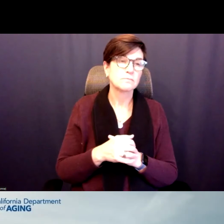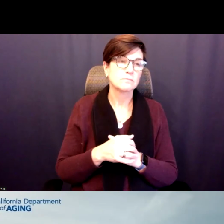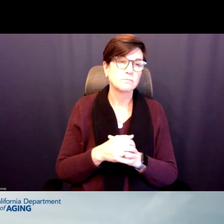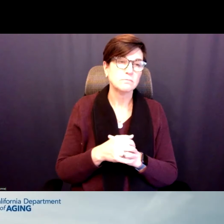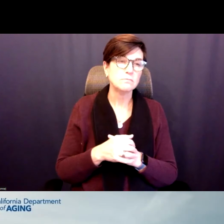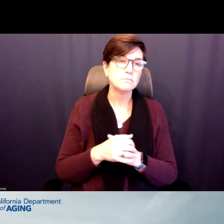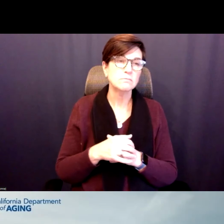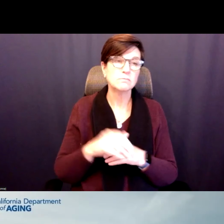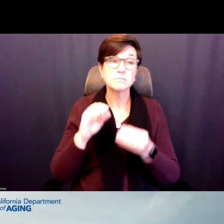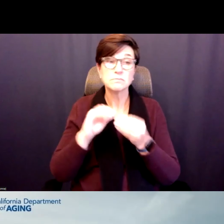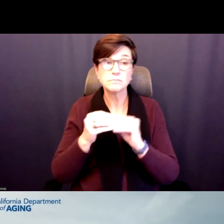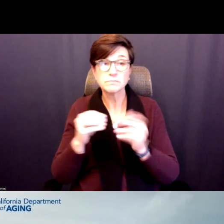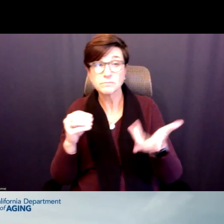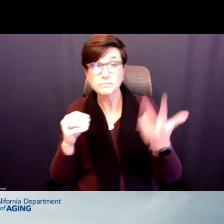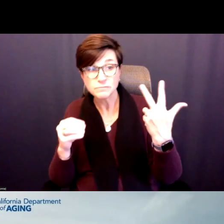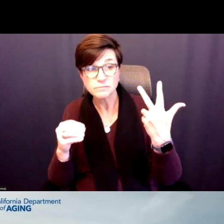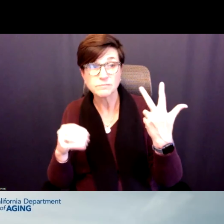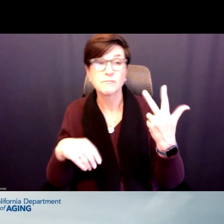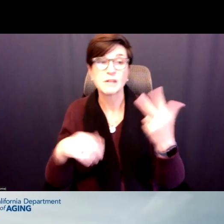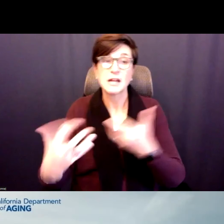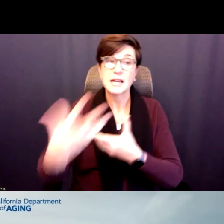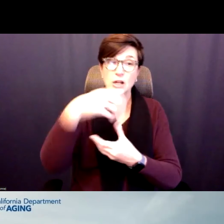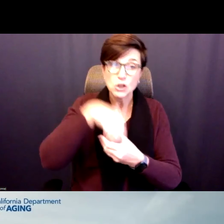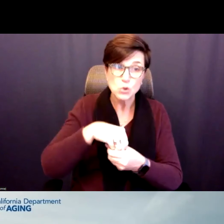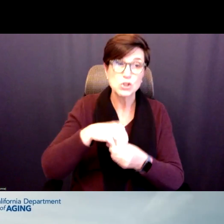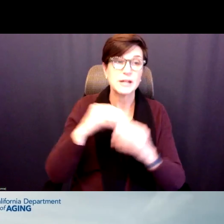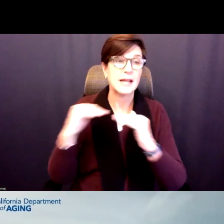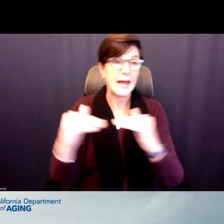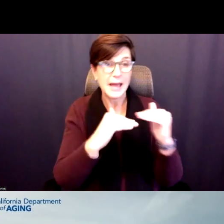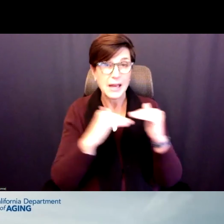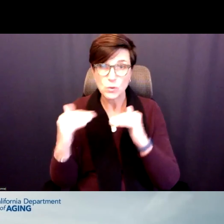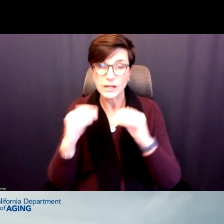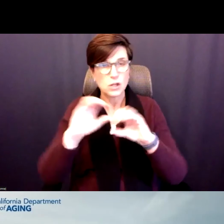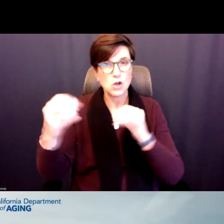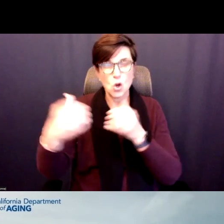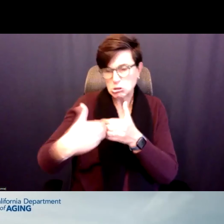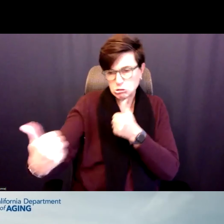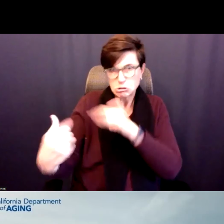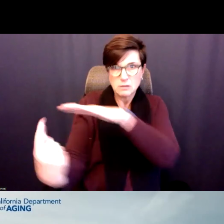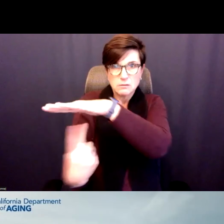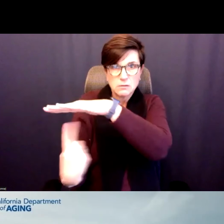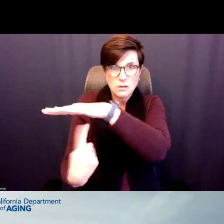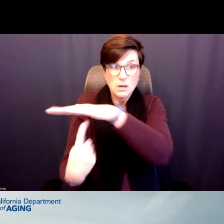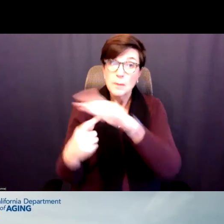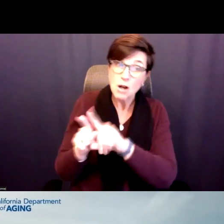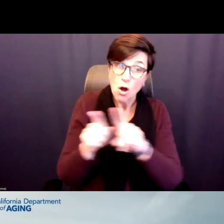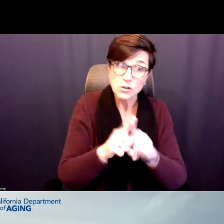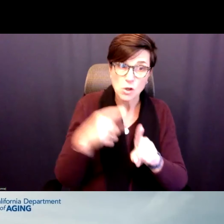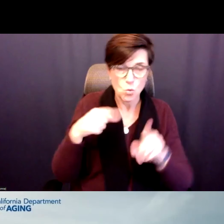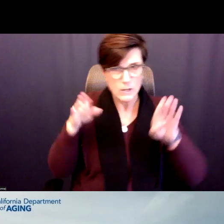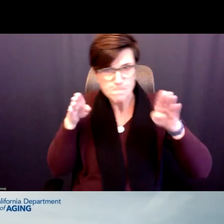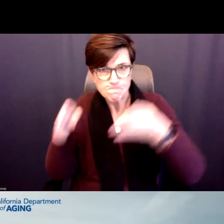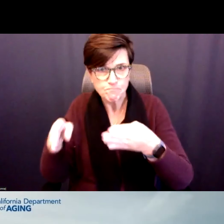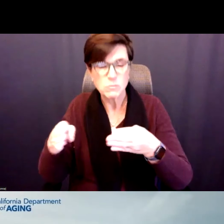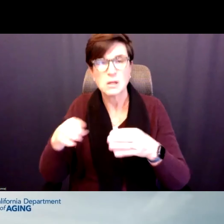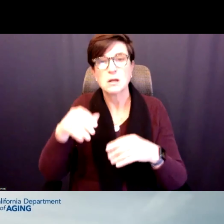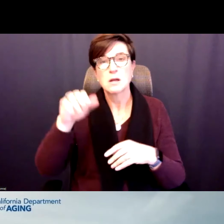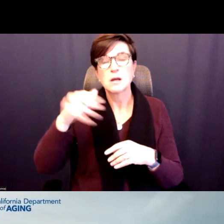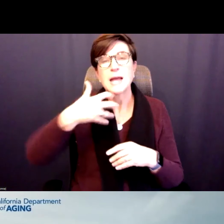and language access, but also prevention of elder and disability abuse, neglect, and exploitation, as well